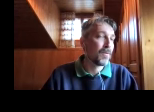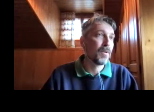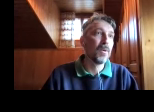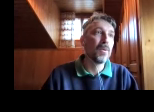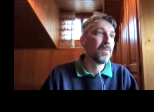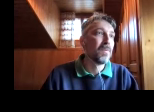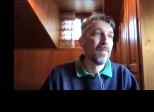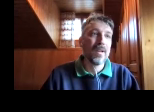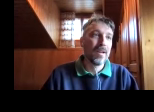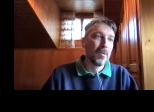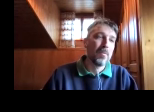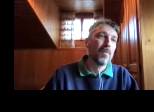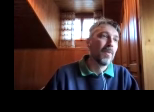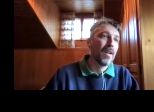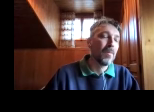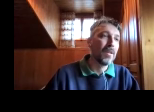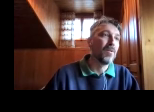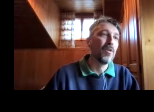span through,